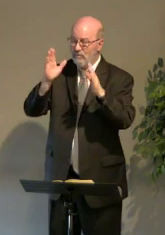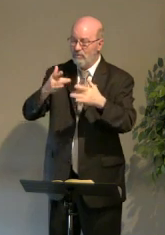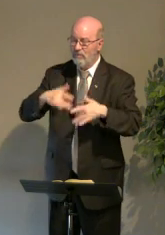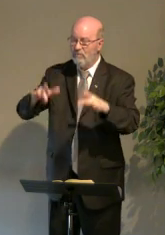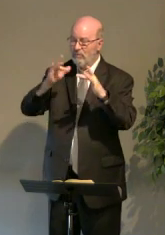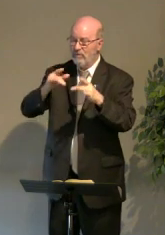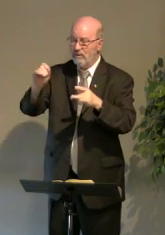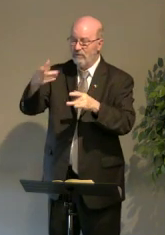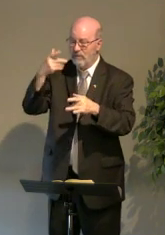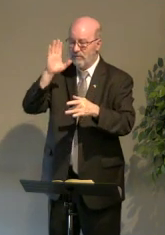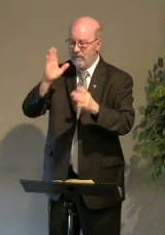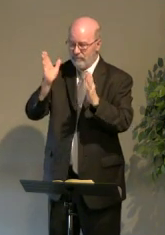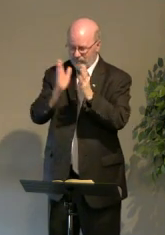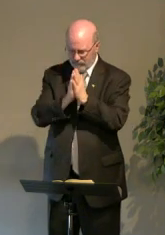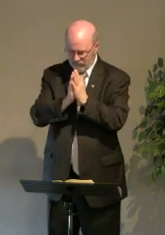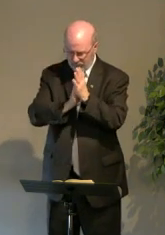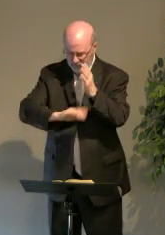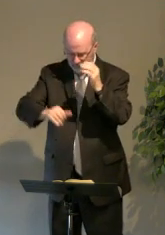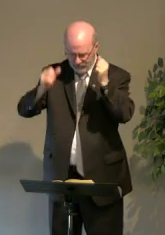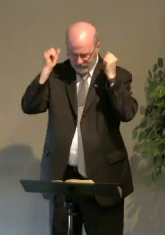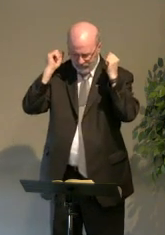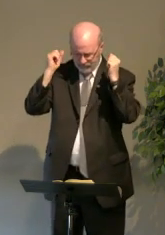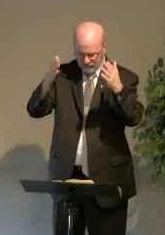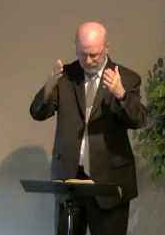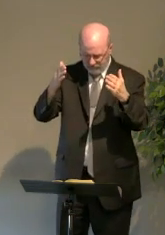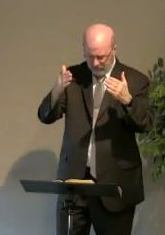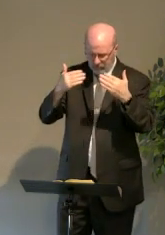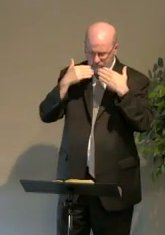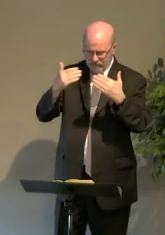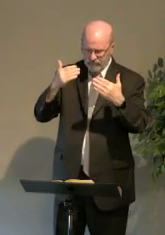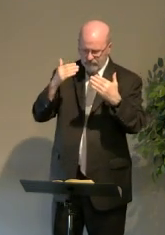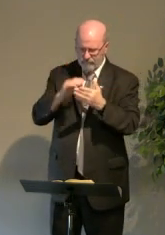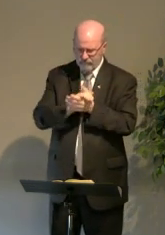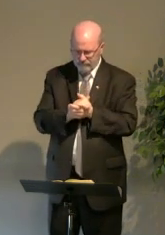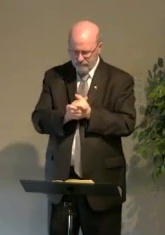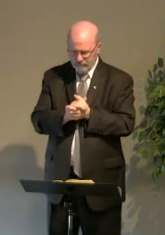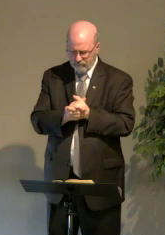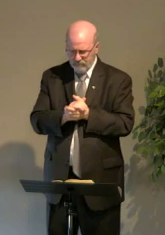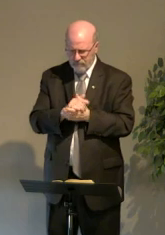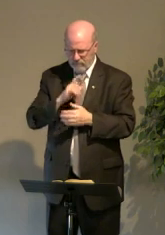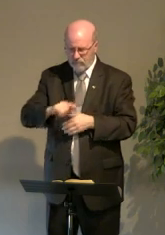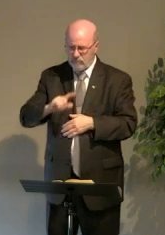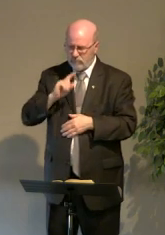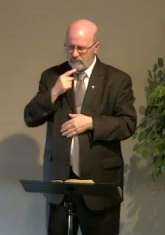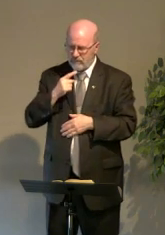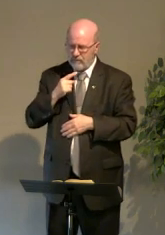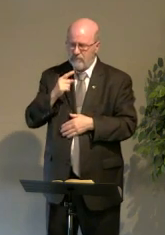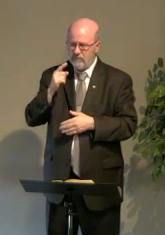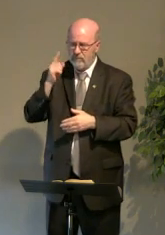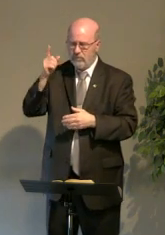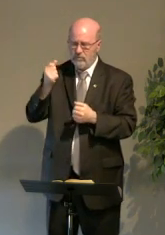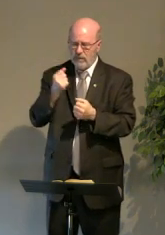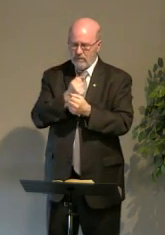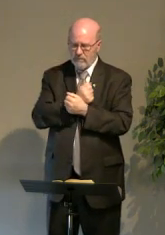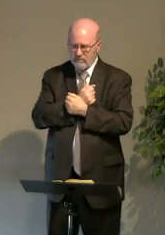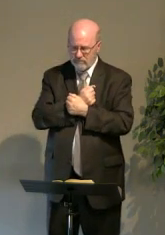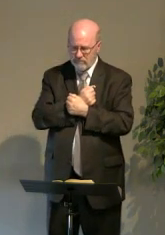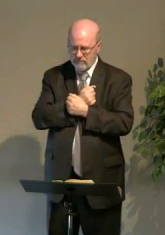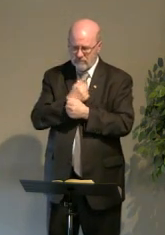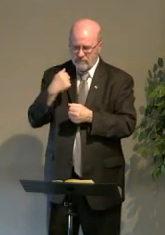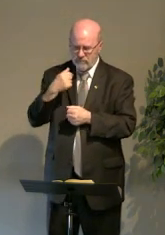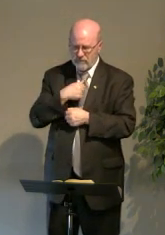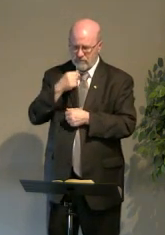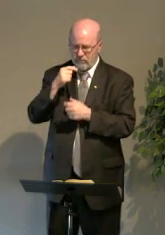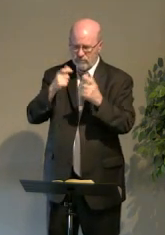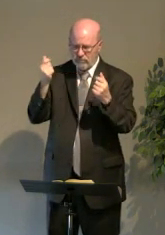mercy and grace of God. Father, we are so grateful, and Lord, sincerely so, for your love for us and